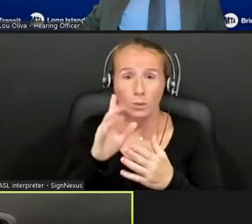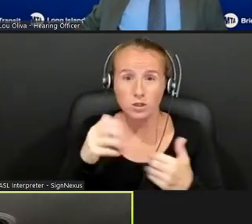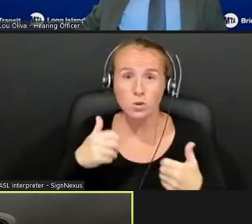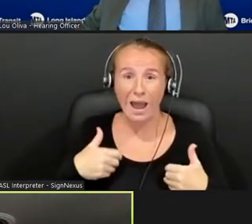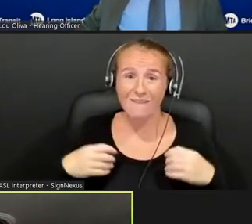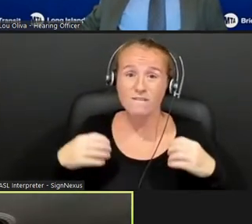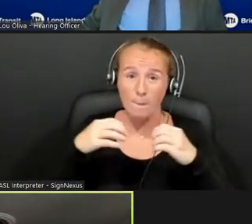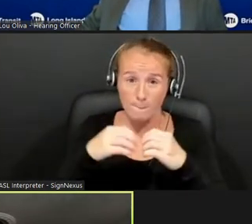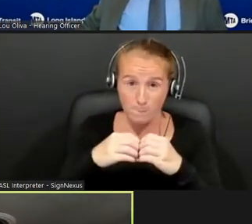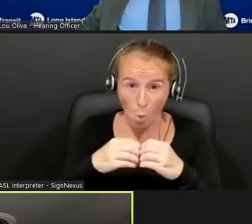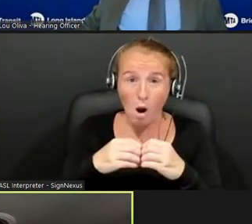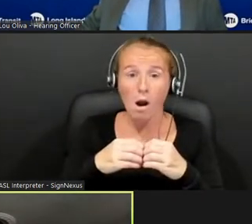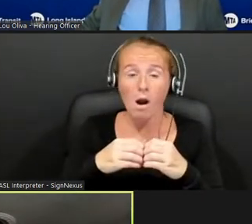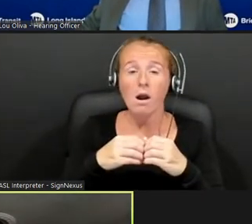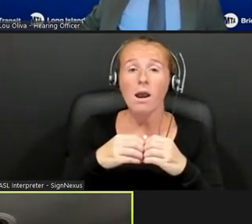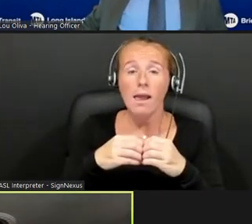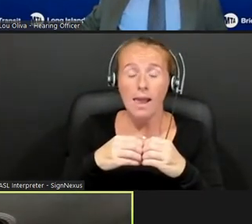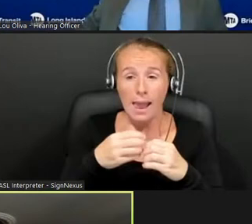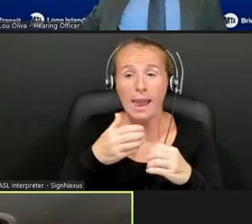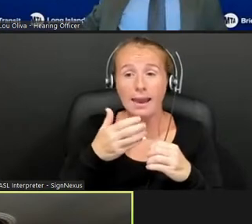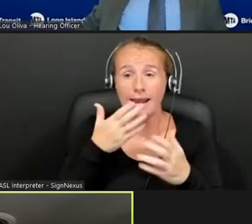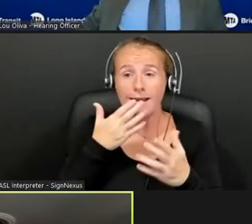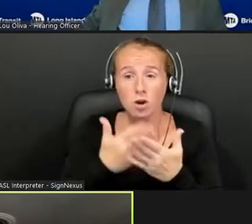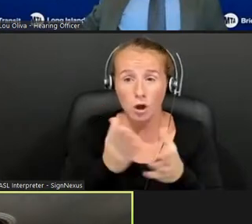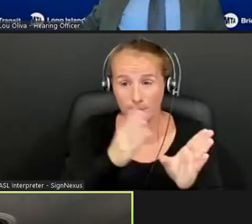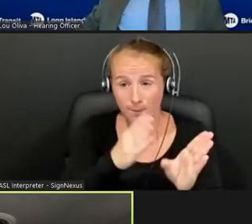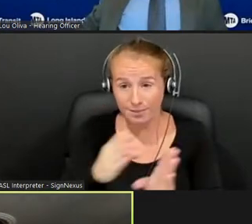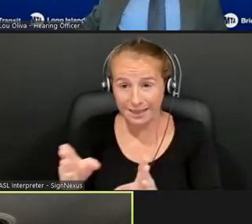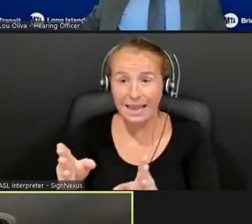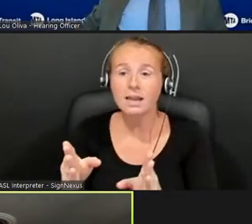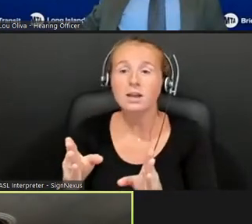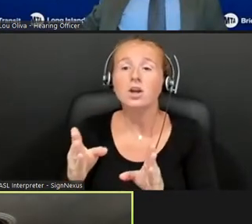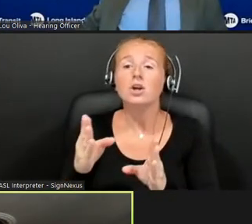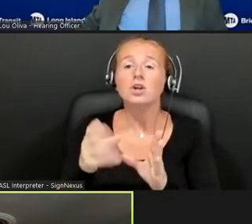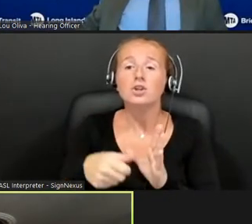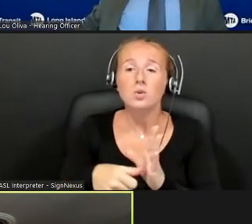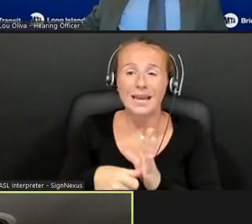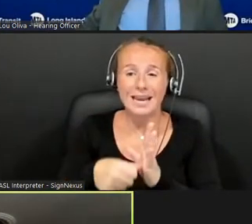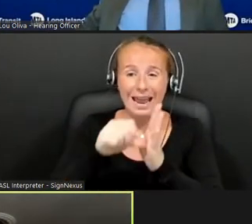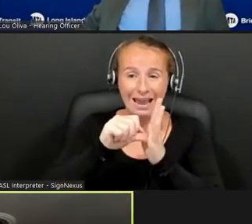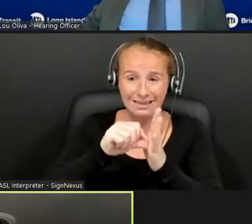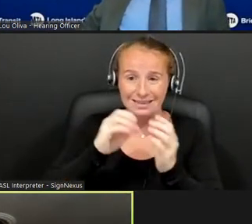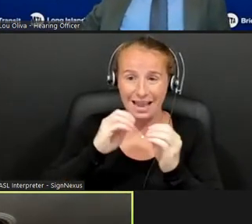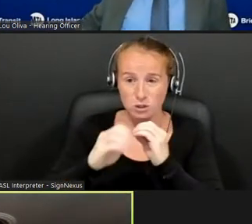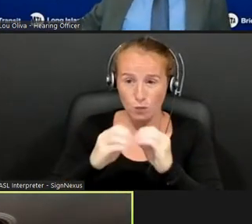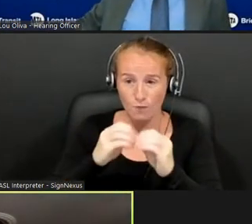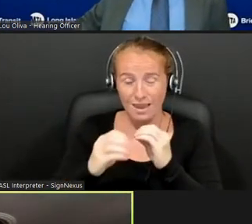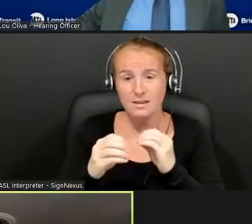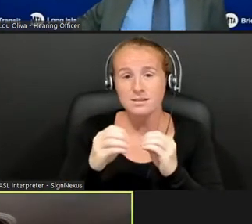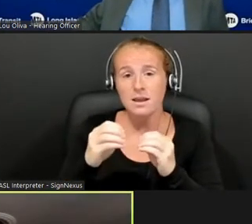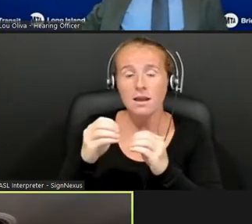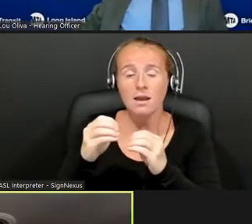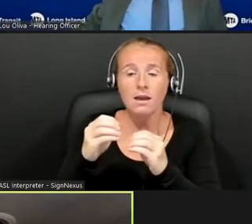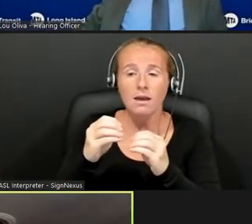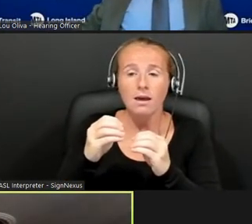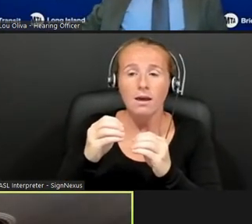broader plan to reduce emissions and enhance air quality throughout the South Bronx we set forth these recommendations in a written statement and I thank you for